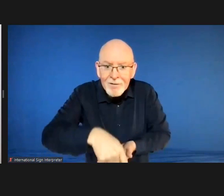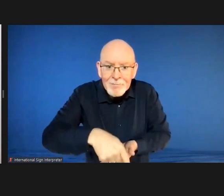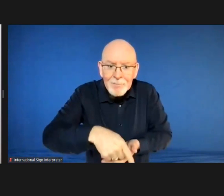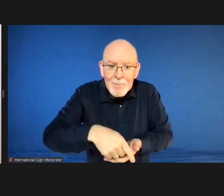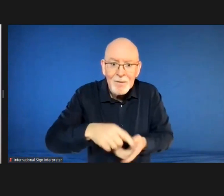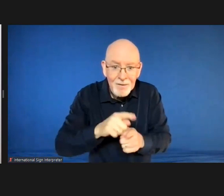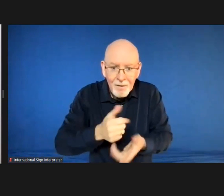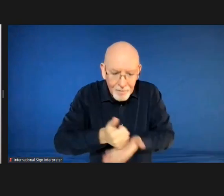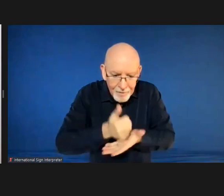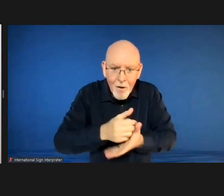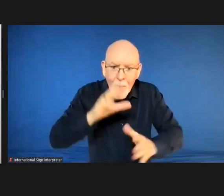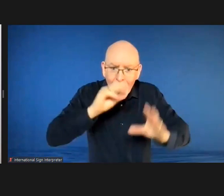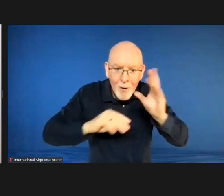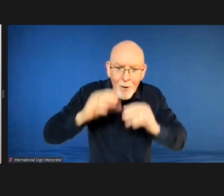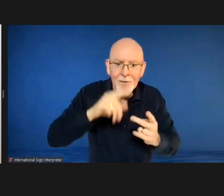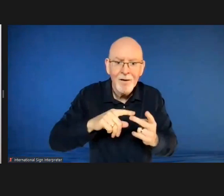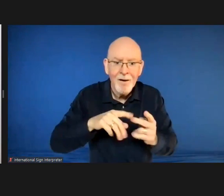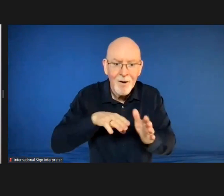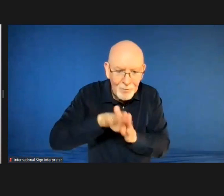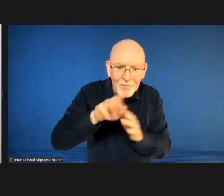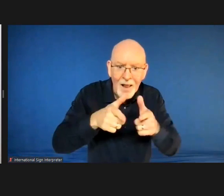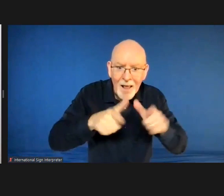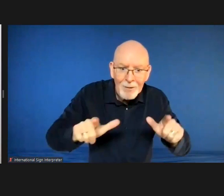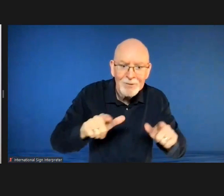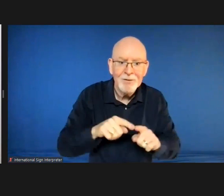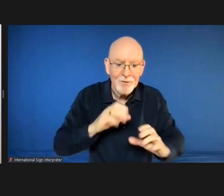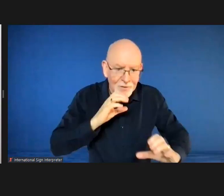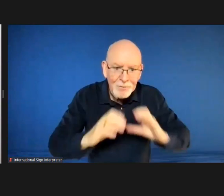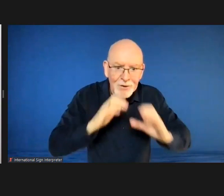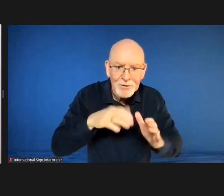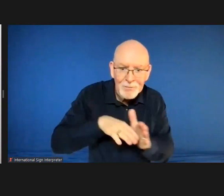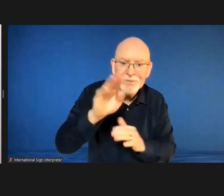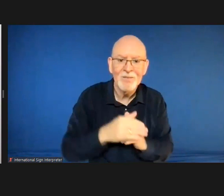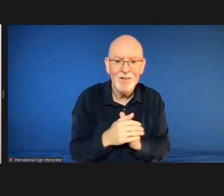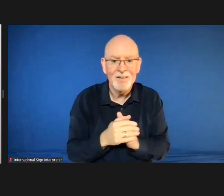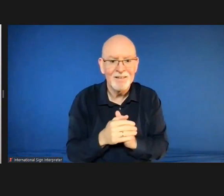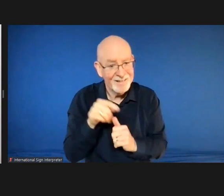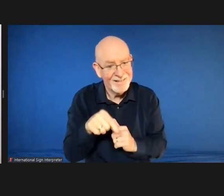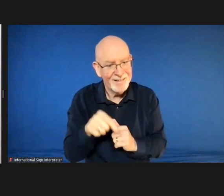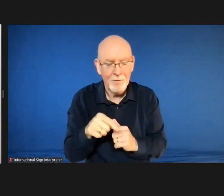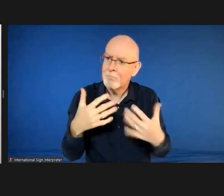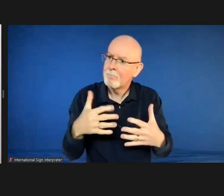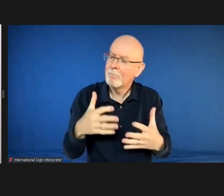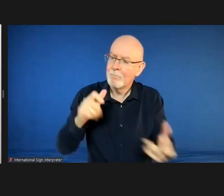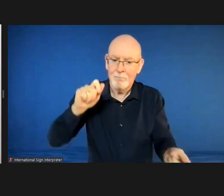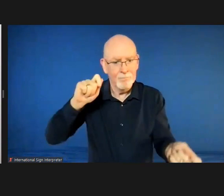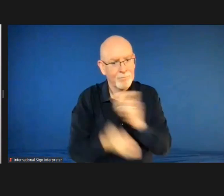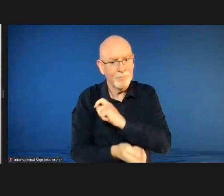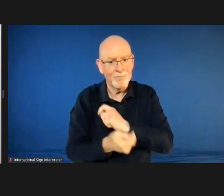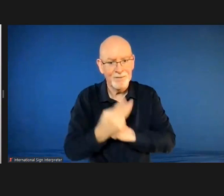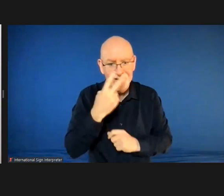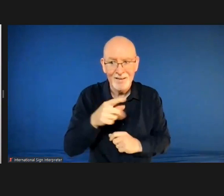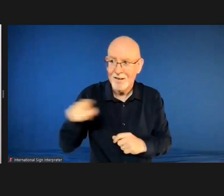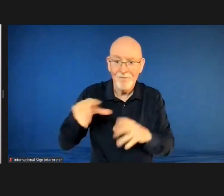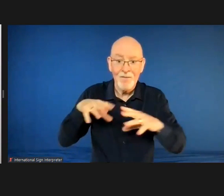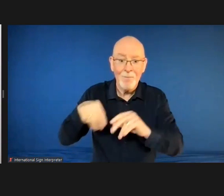impact, that these parents set up their own learning centers. So there are now 13